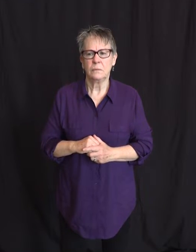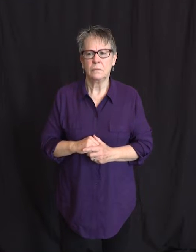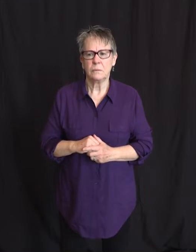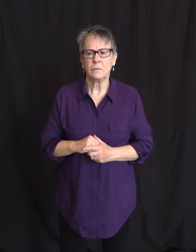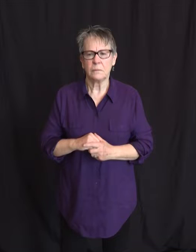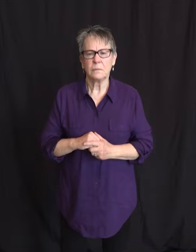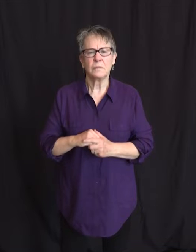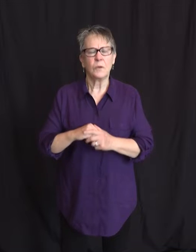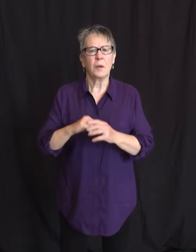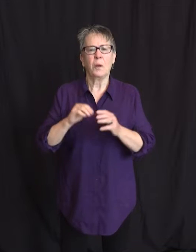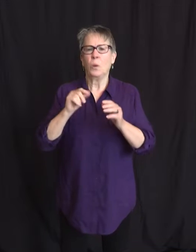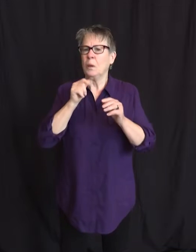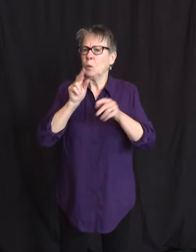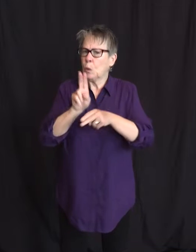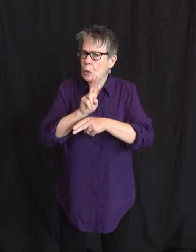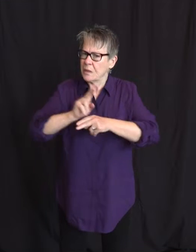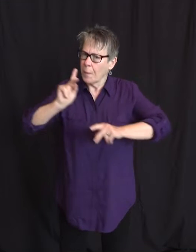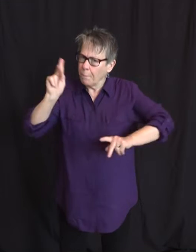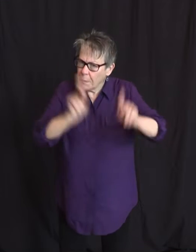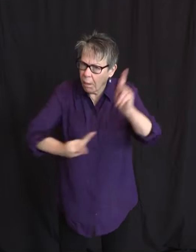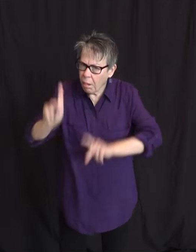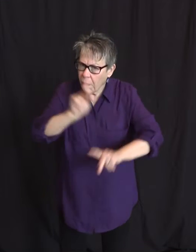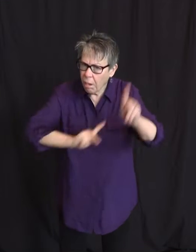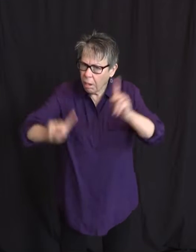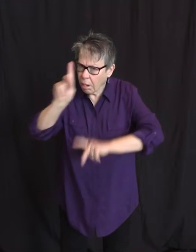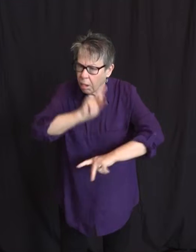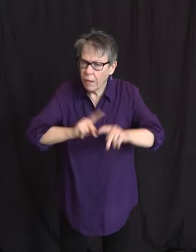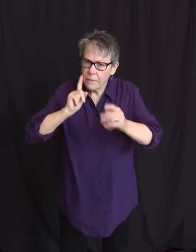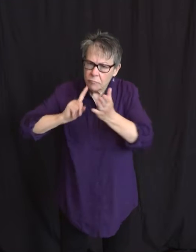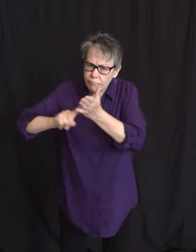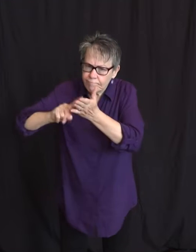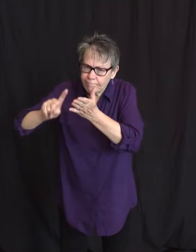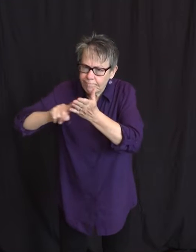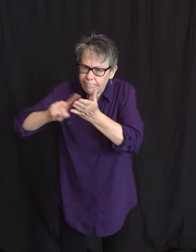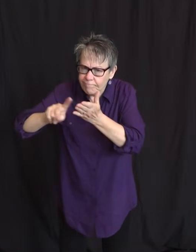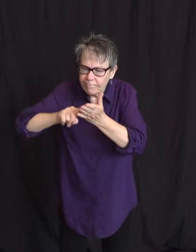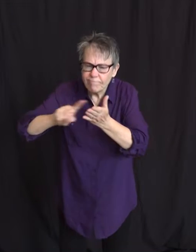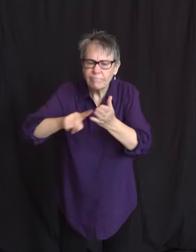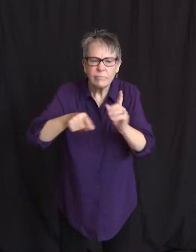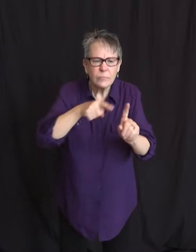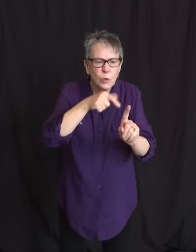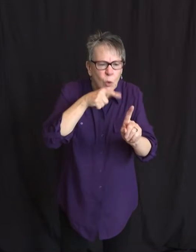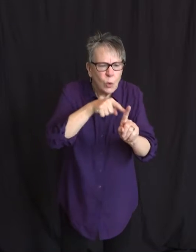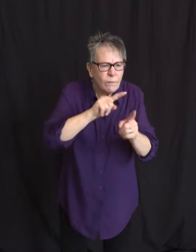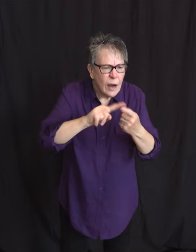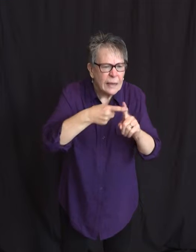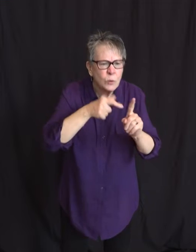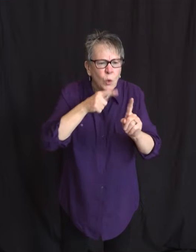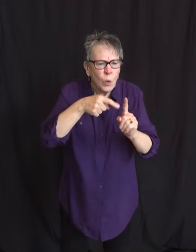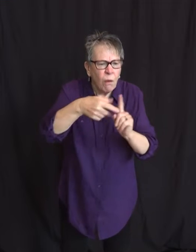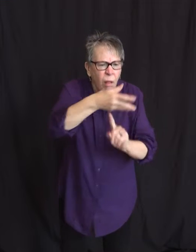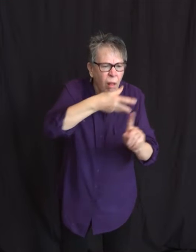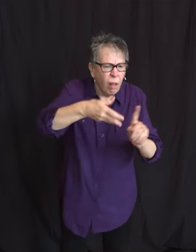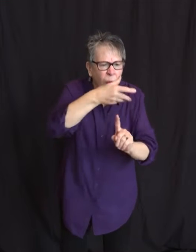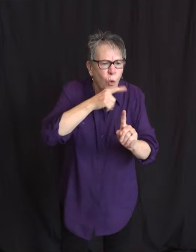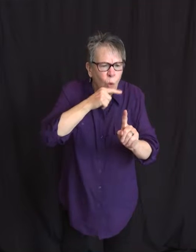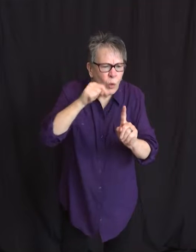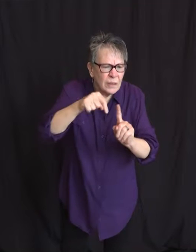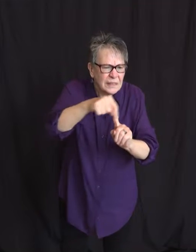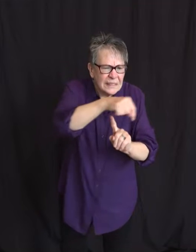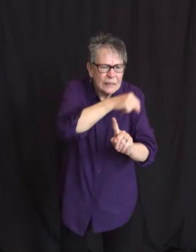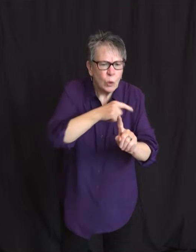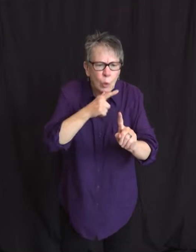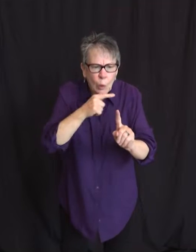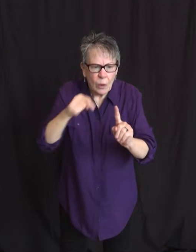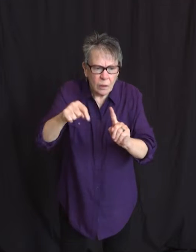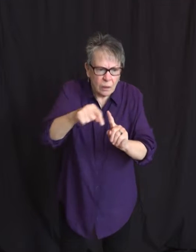that we need fewer of them. And this now moves us to our fourth step in securing public health. To